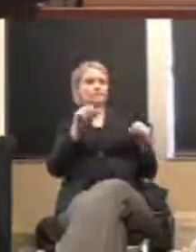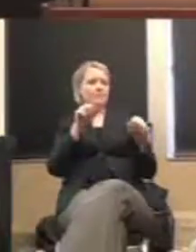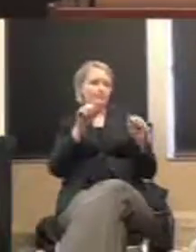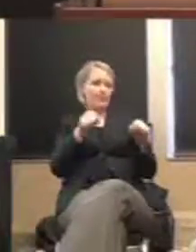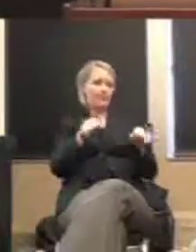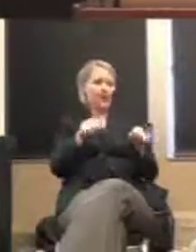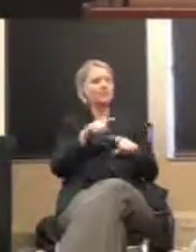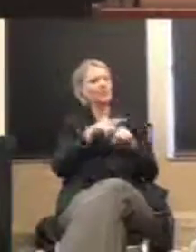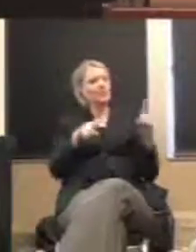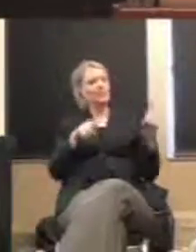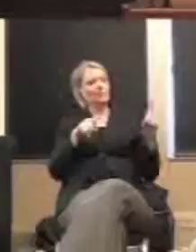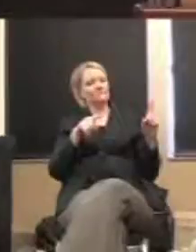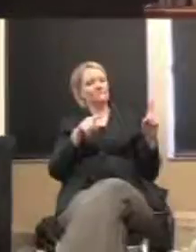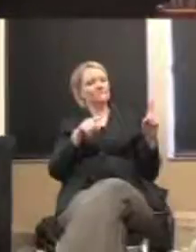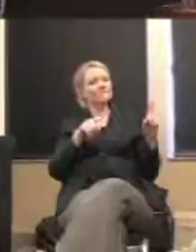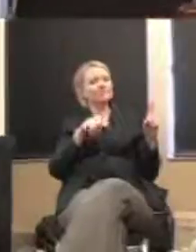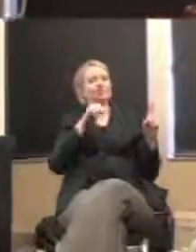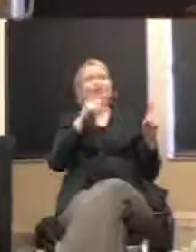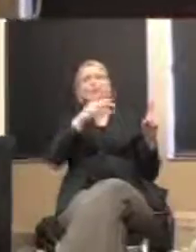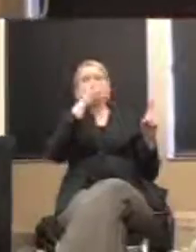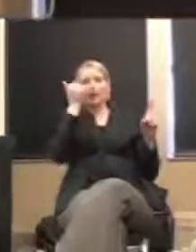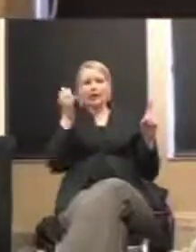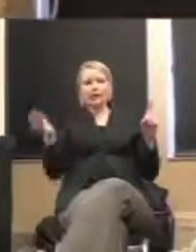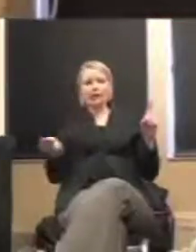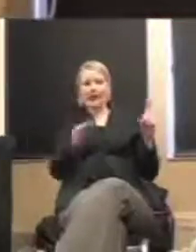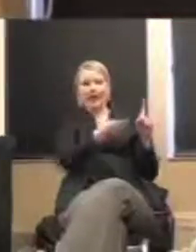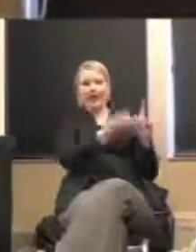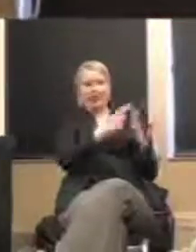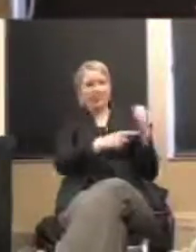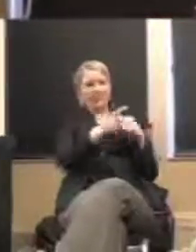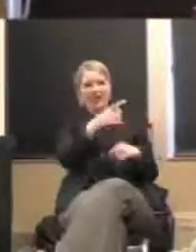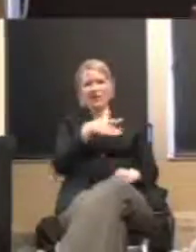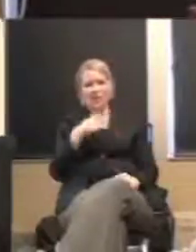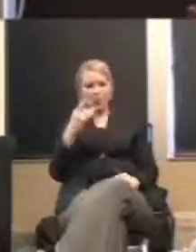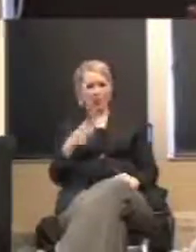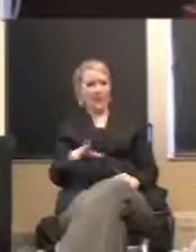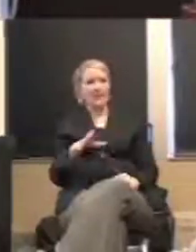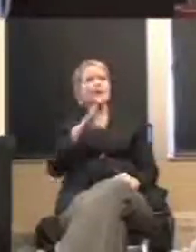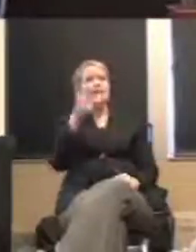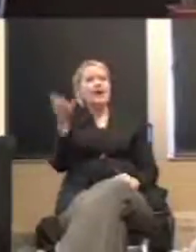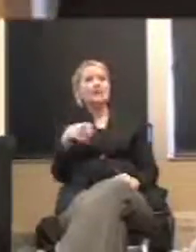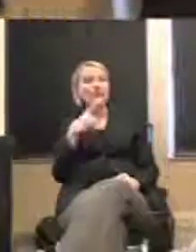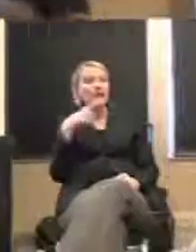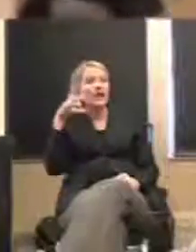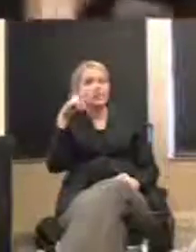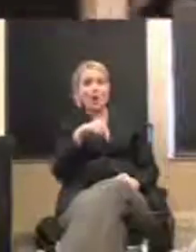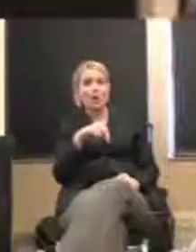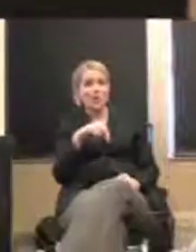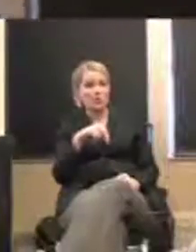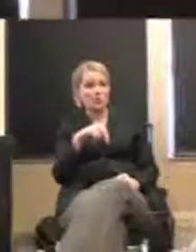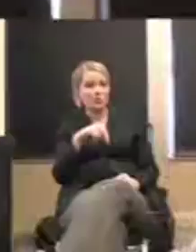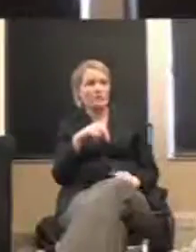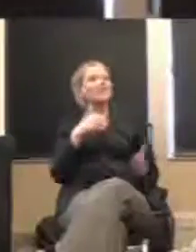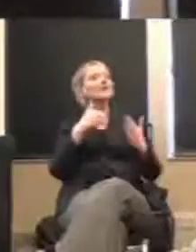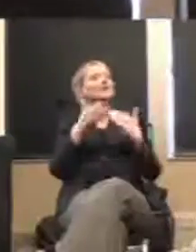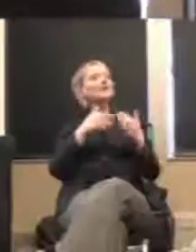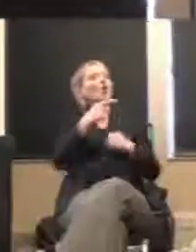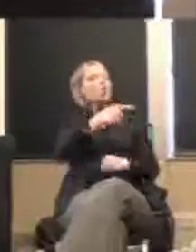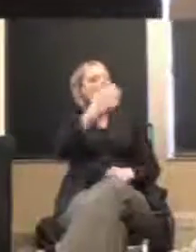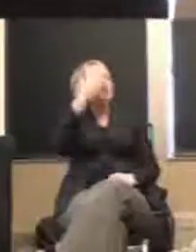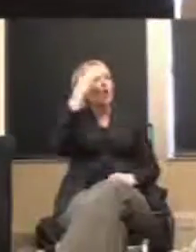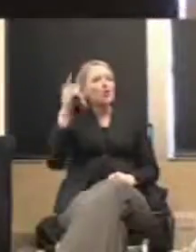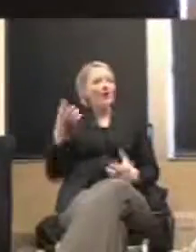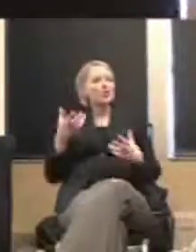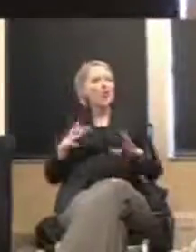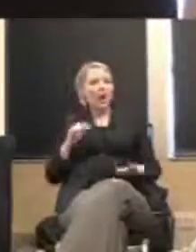that's something to not forget to do, and to not say no. Even though you know they don't want it. They chose that icon,